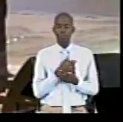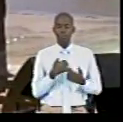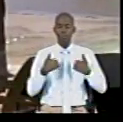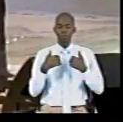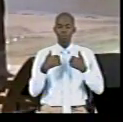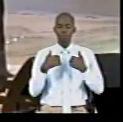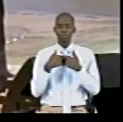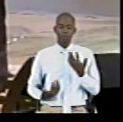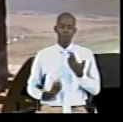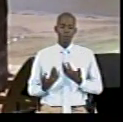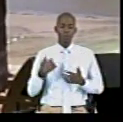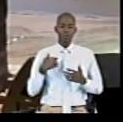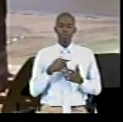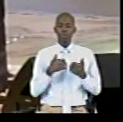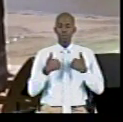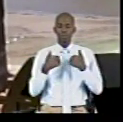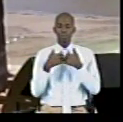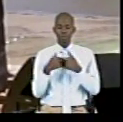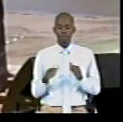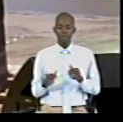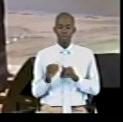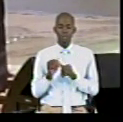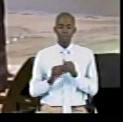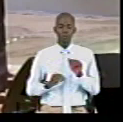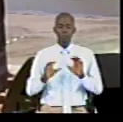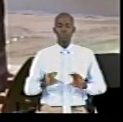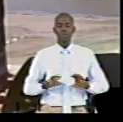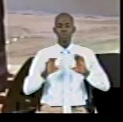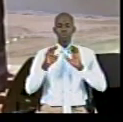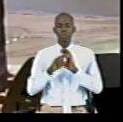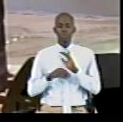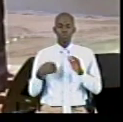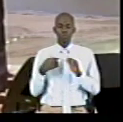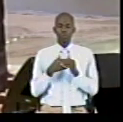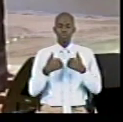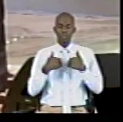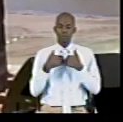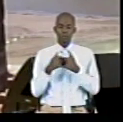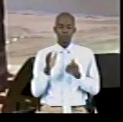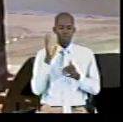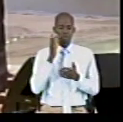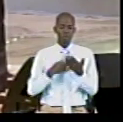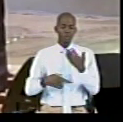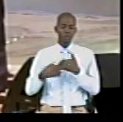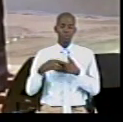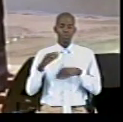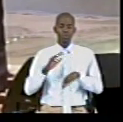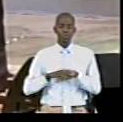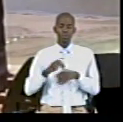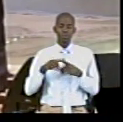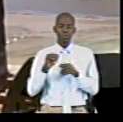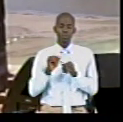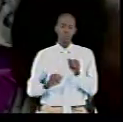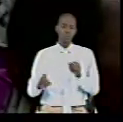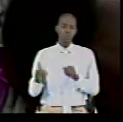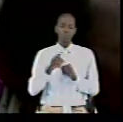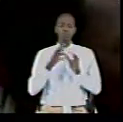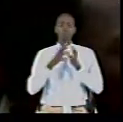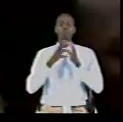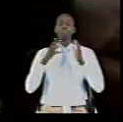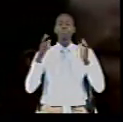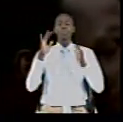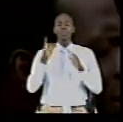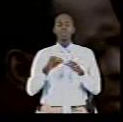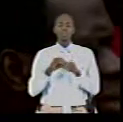any commitment we have lost, you restore to everyone abundantly in Jesus'